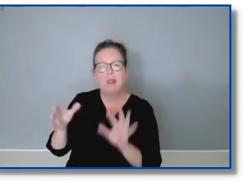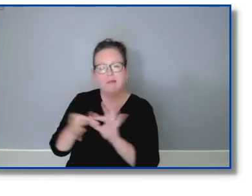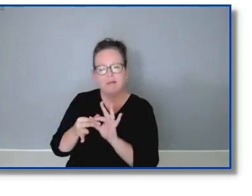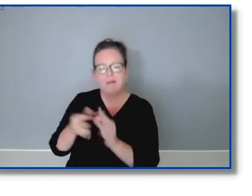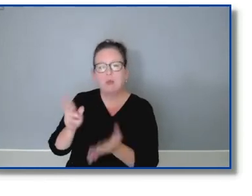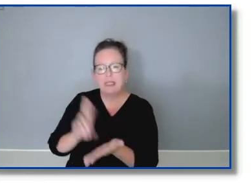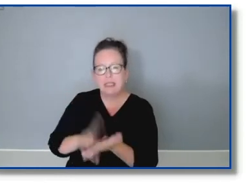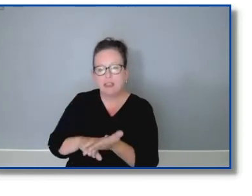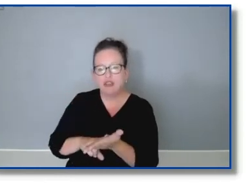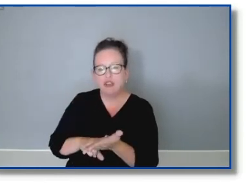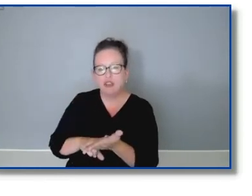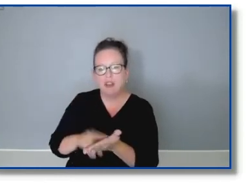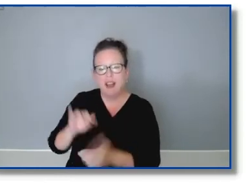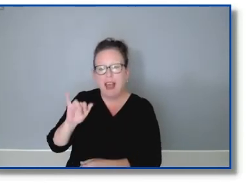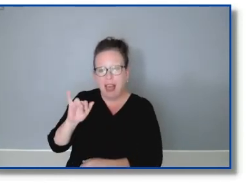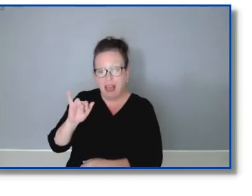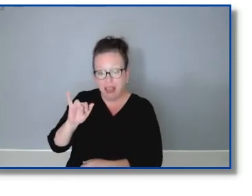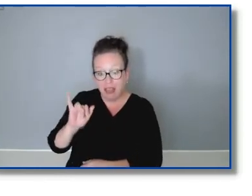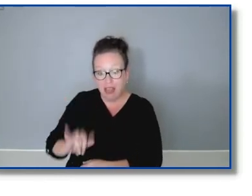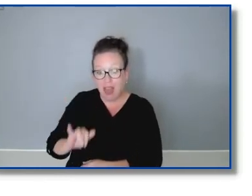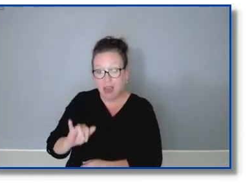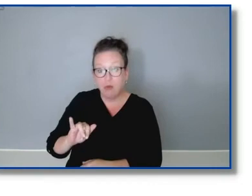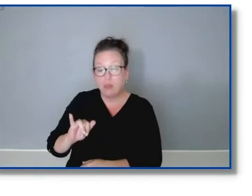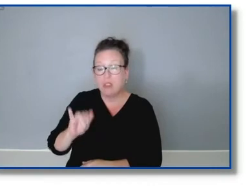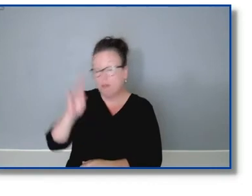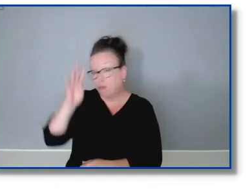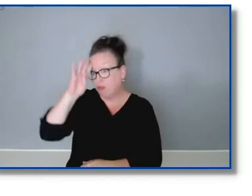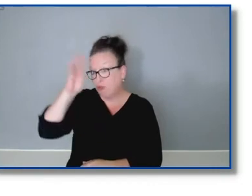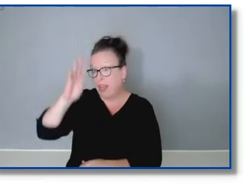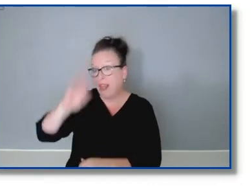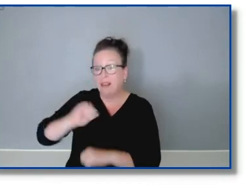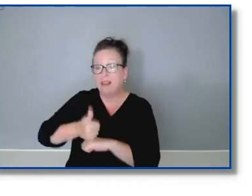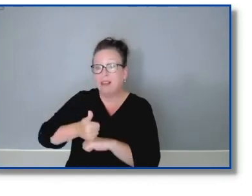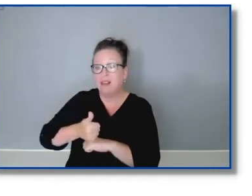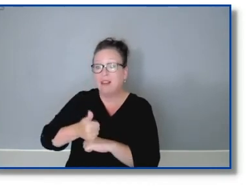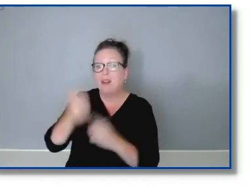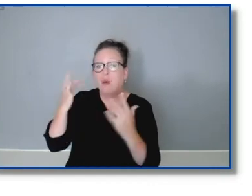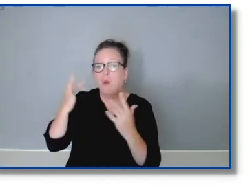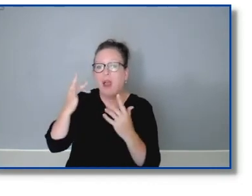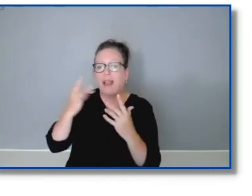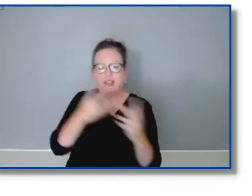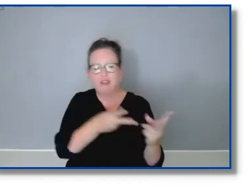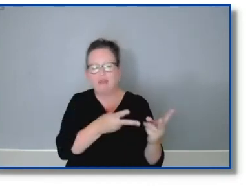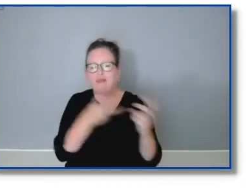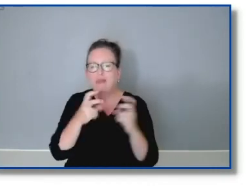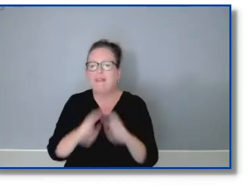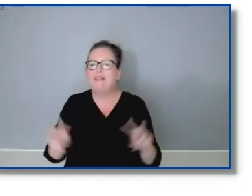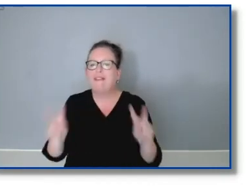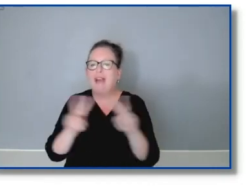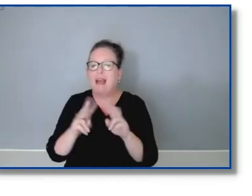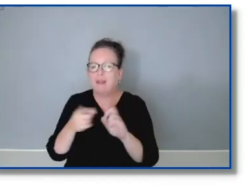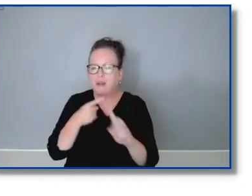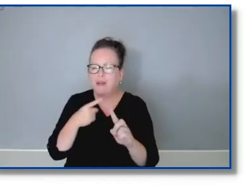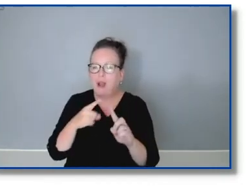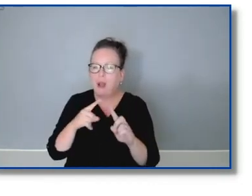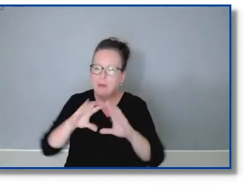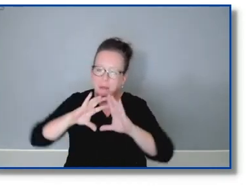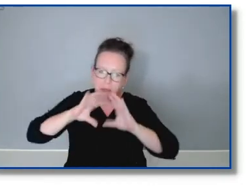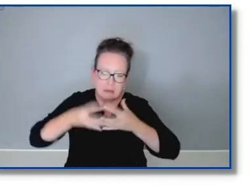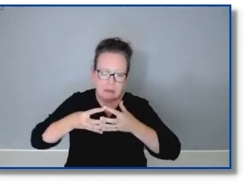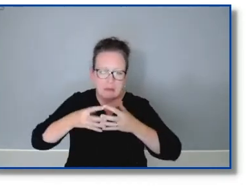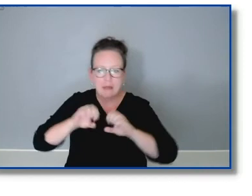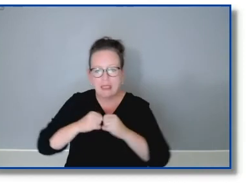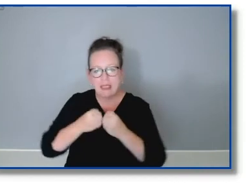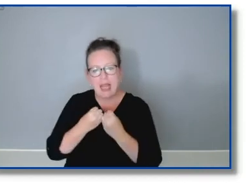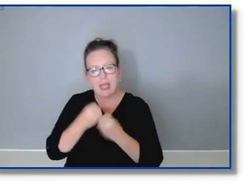only in order to better extract value from the dispersed network collective process, from the entire society, from